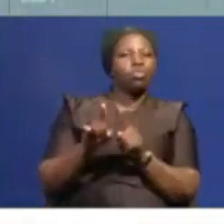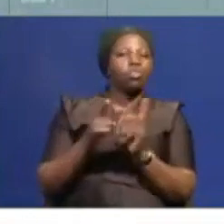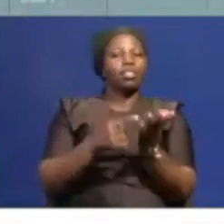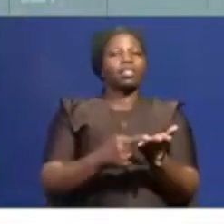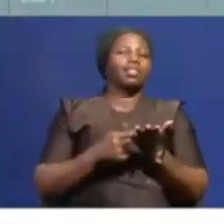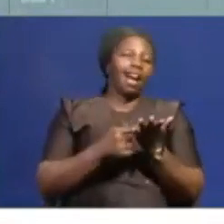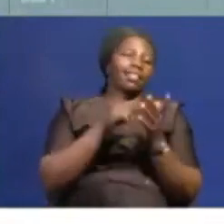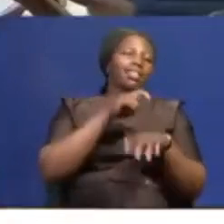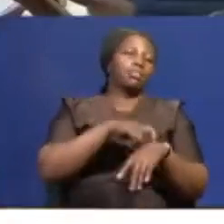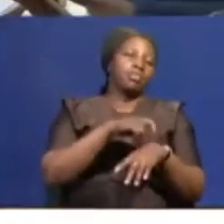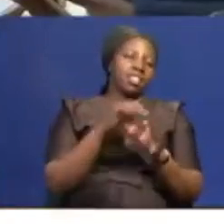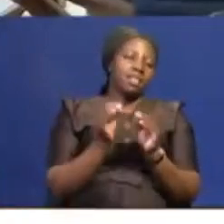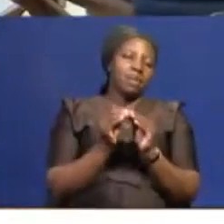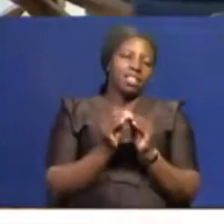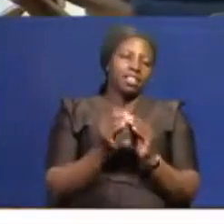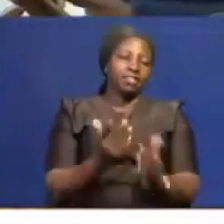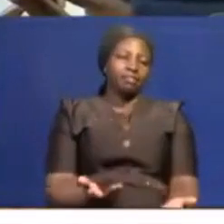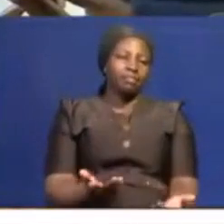meeting.